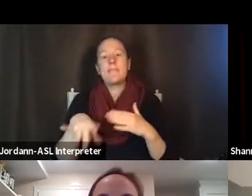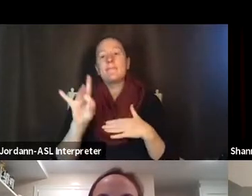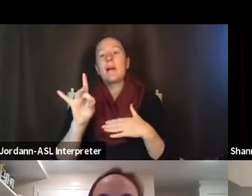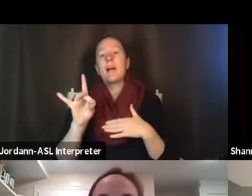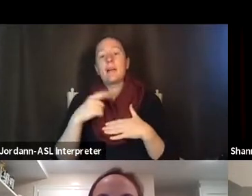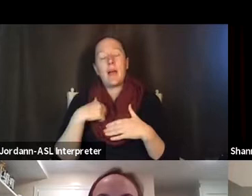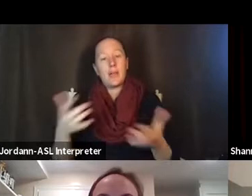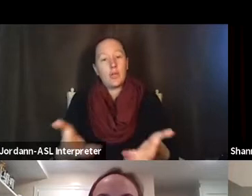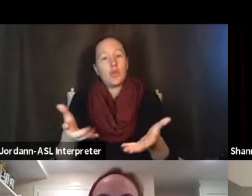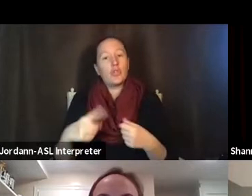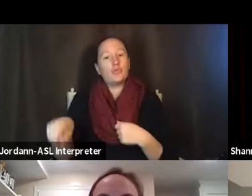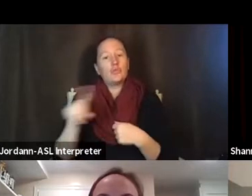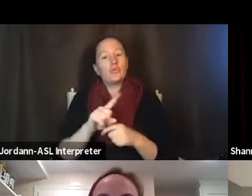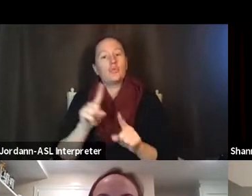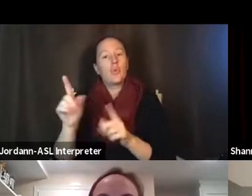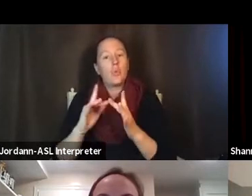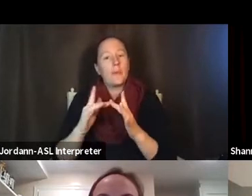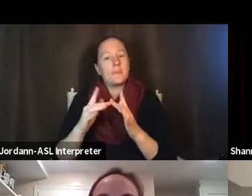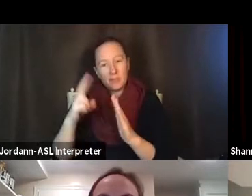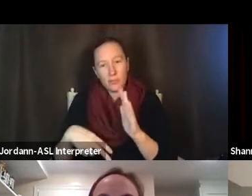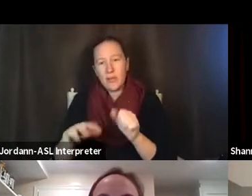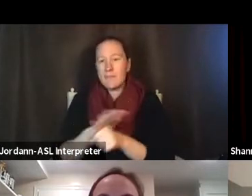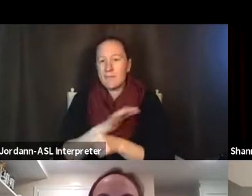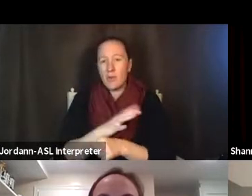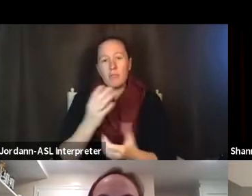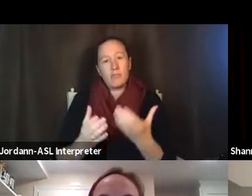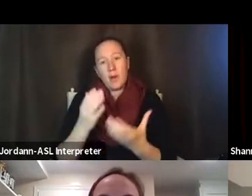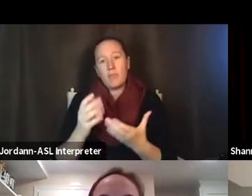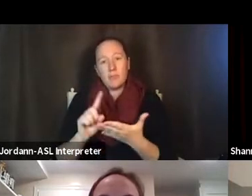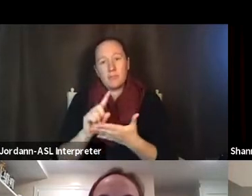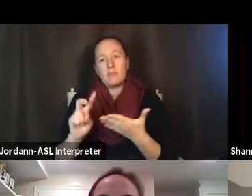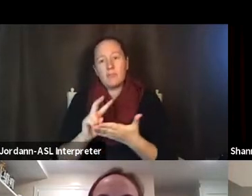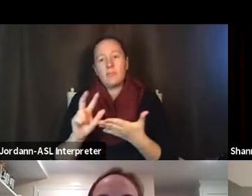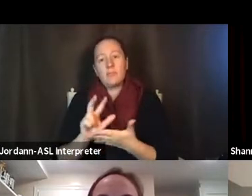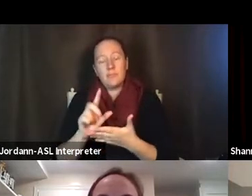read the full needs assessment. Probably need to give yourself a few hours. It's a pretty long document.